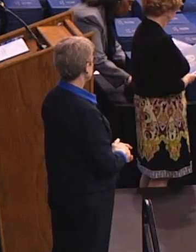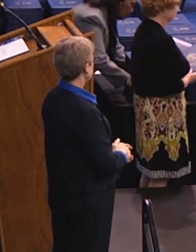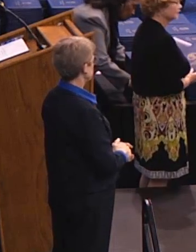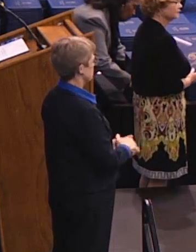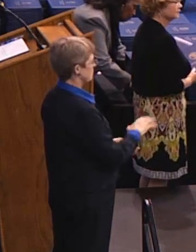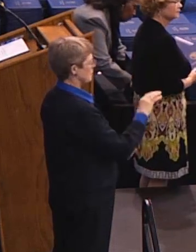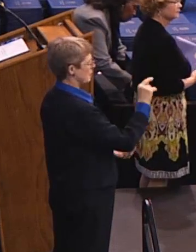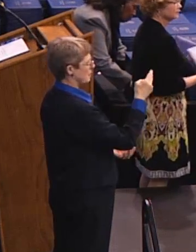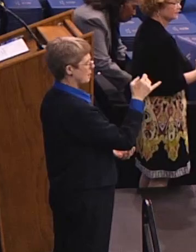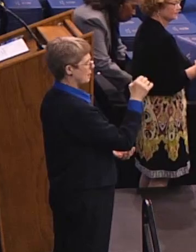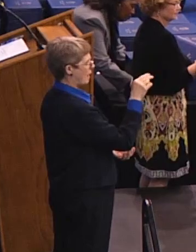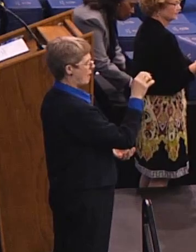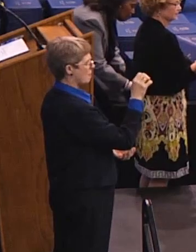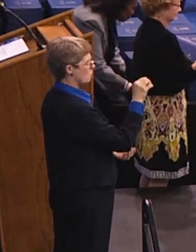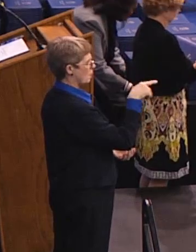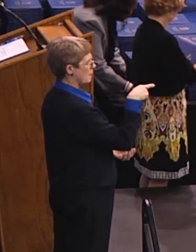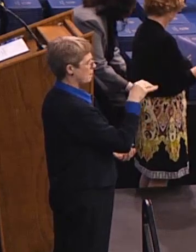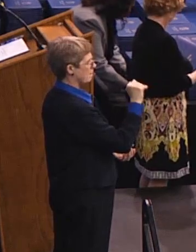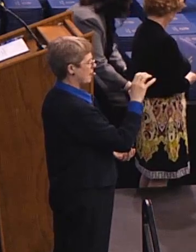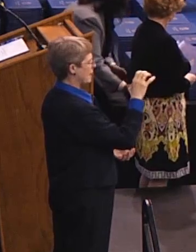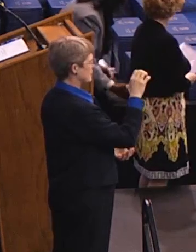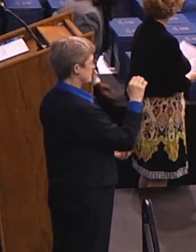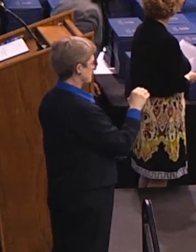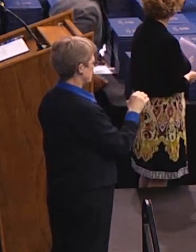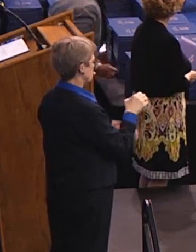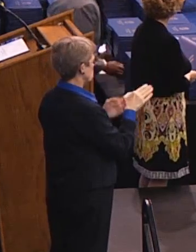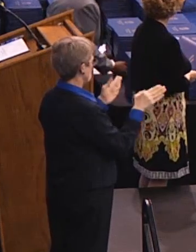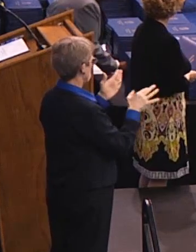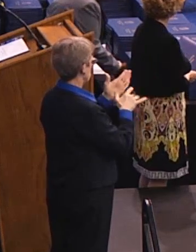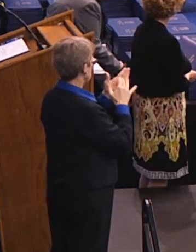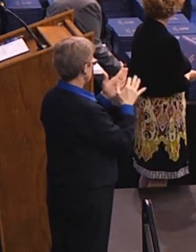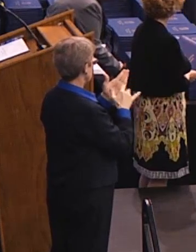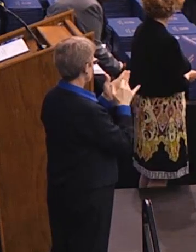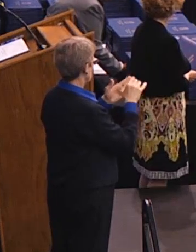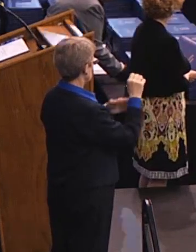Catherine Leah Peace, General Studies, summa cum laude.